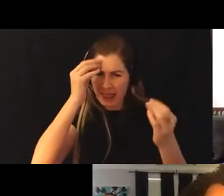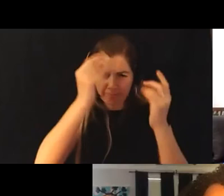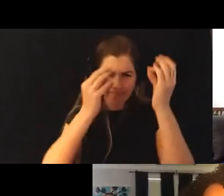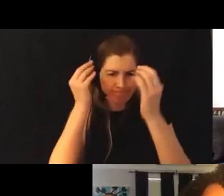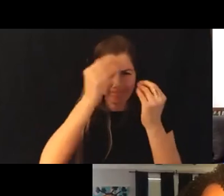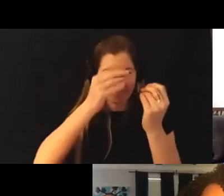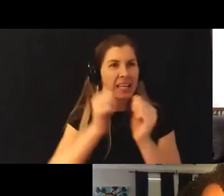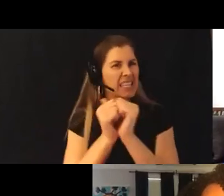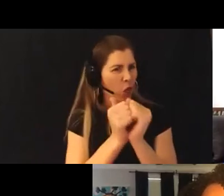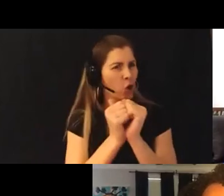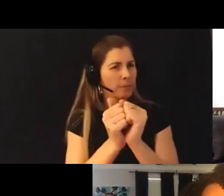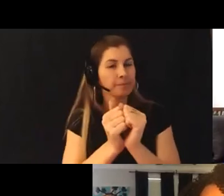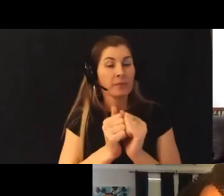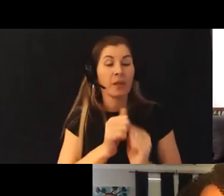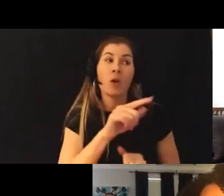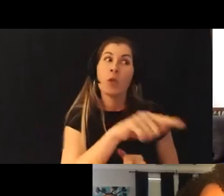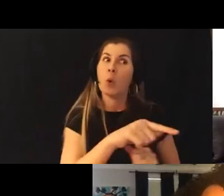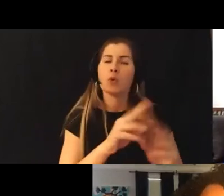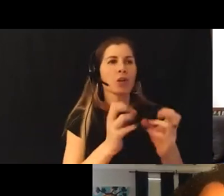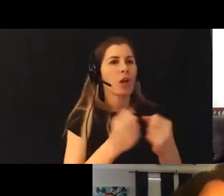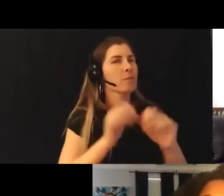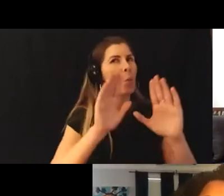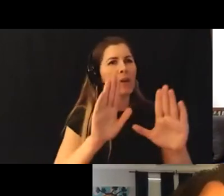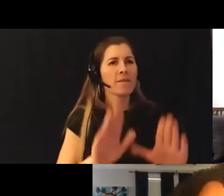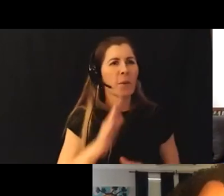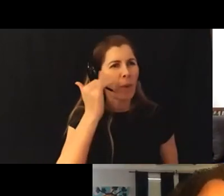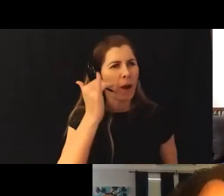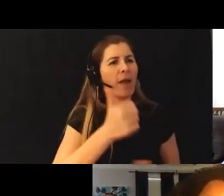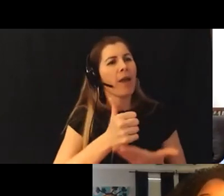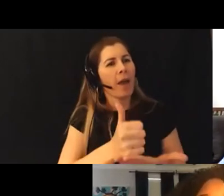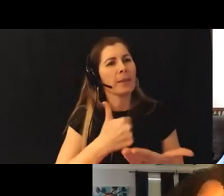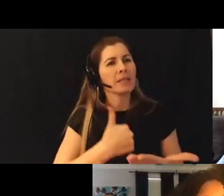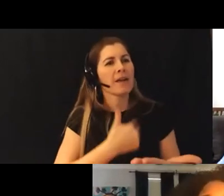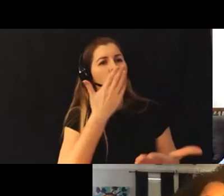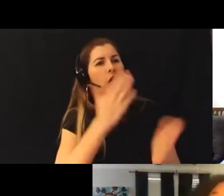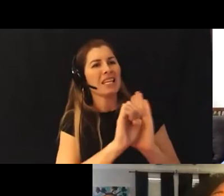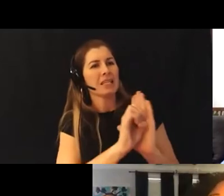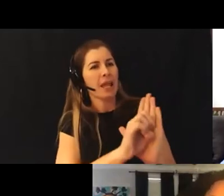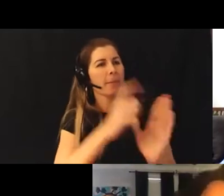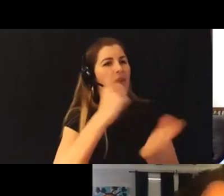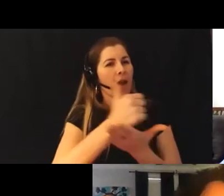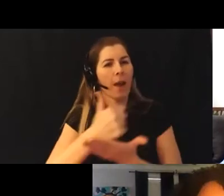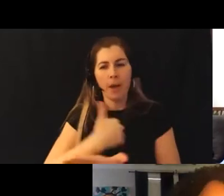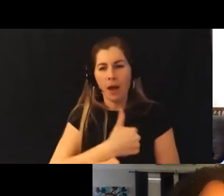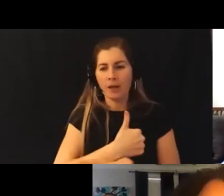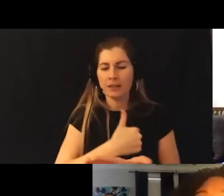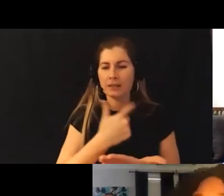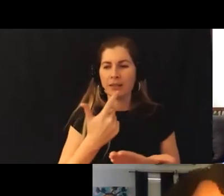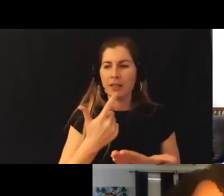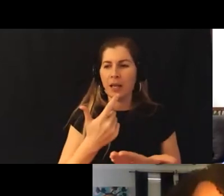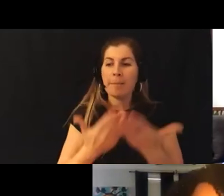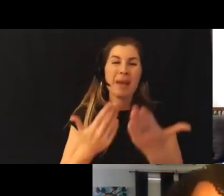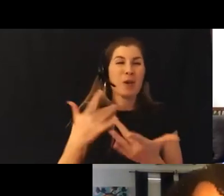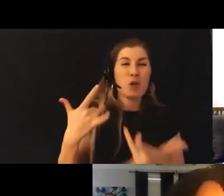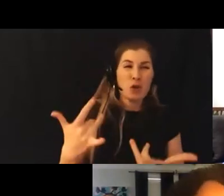are wonderful because they provide also a model for some artistic practices that we may be used to happening in person,